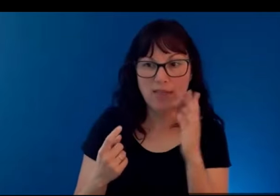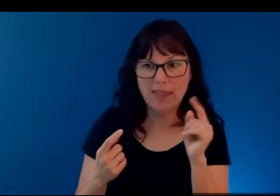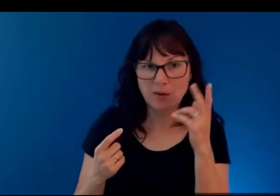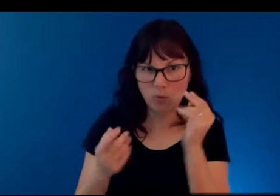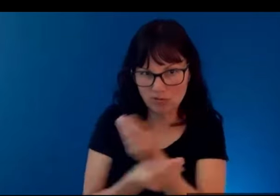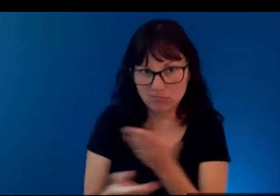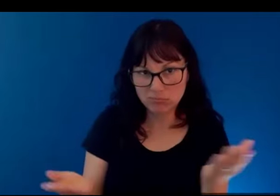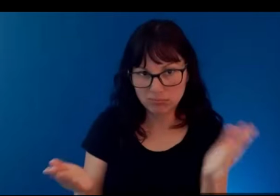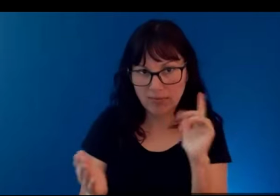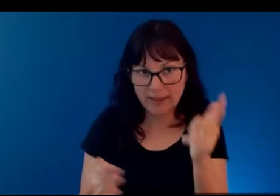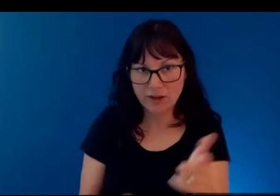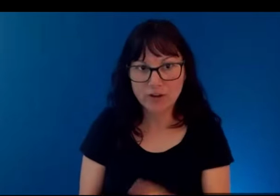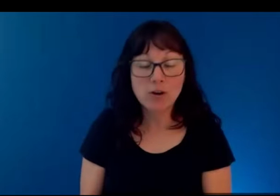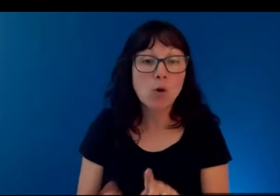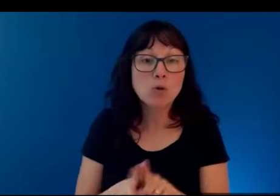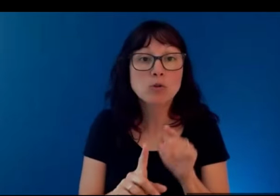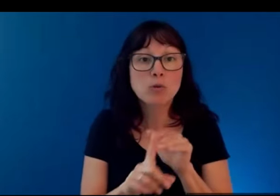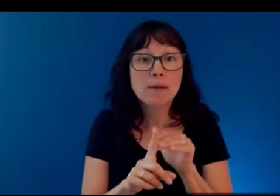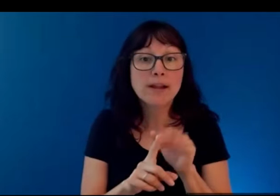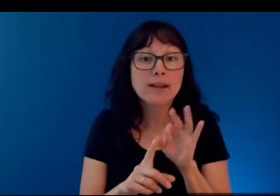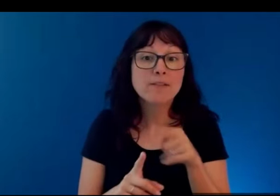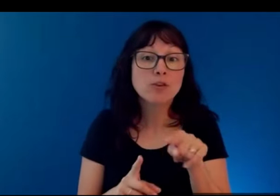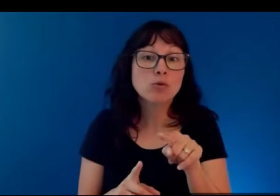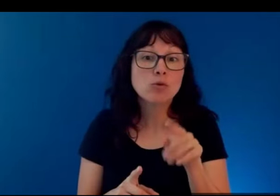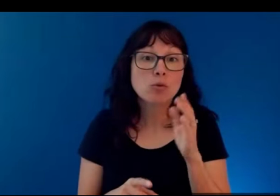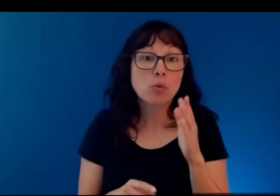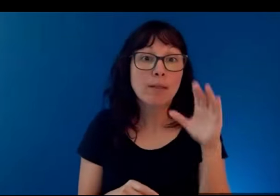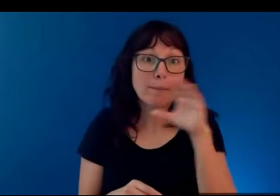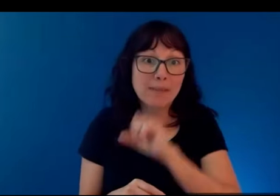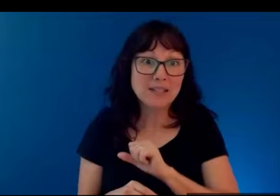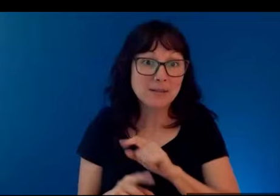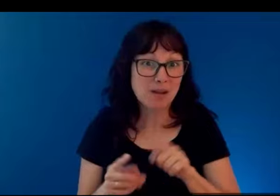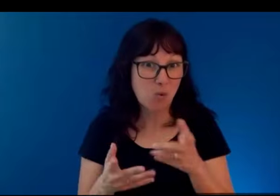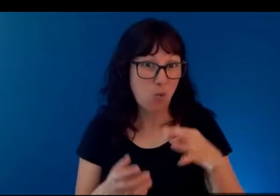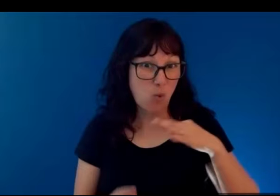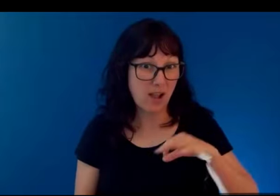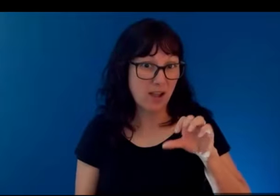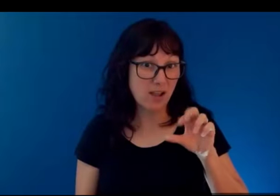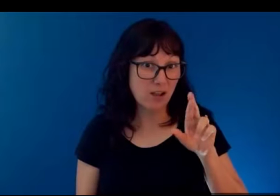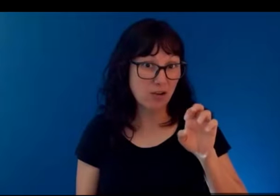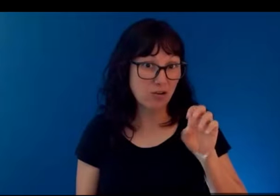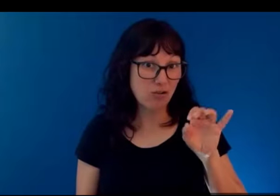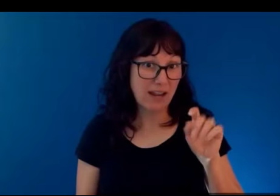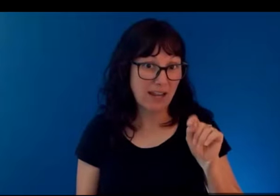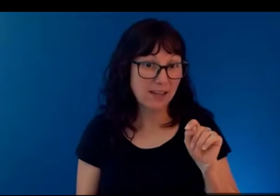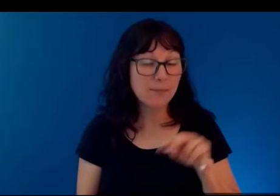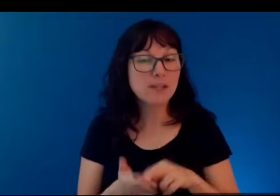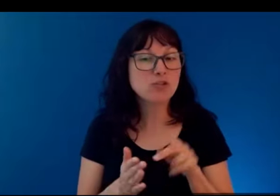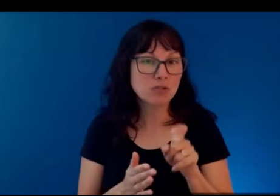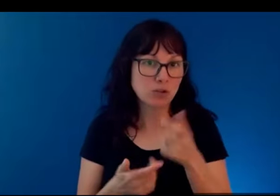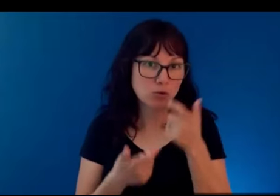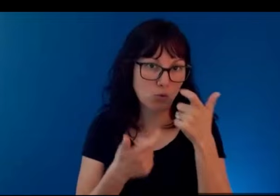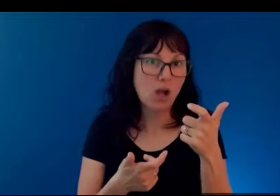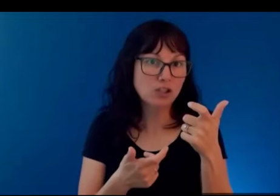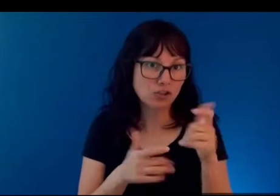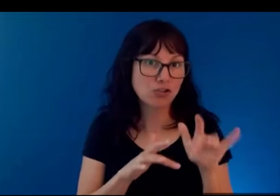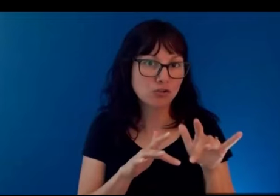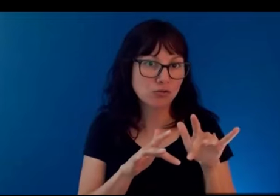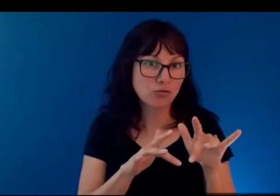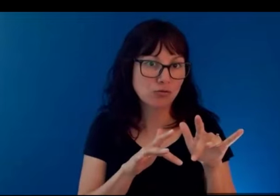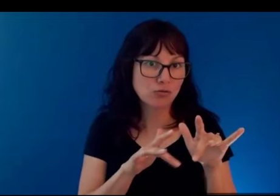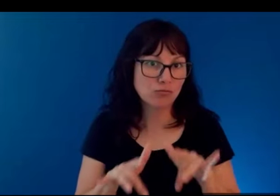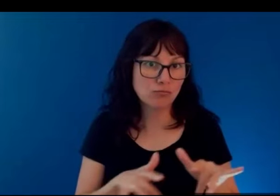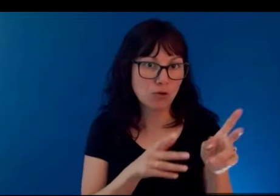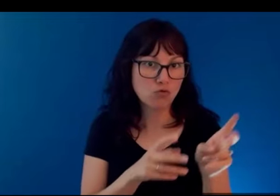road. A reminder, if you are going to miss and you want credit, then you do need to watch the recording. There's